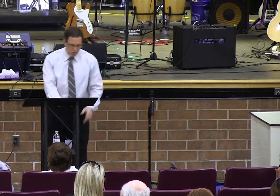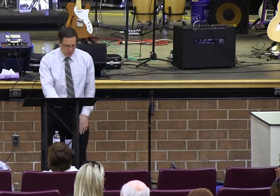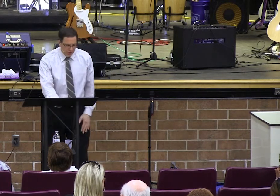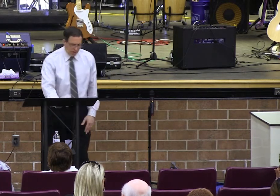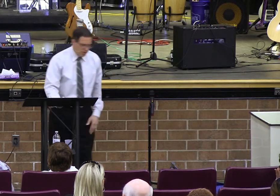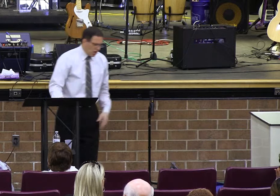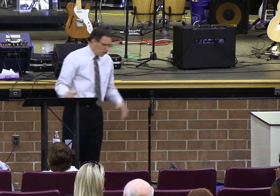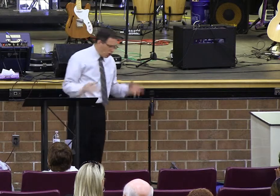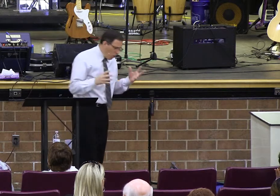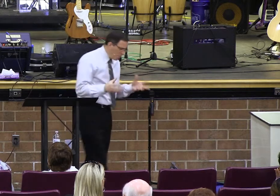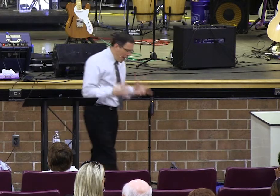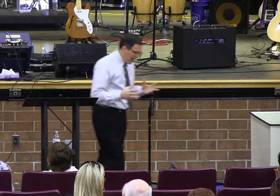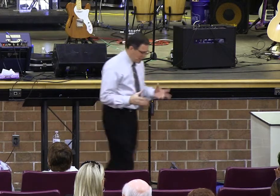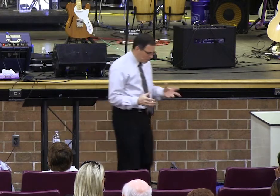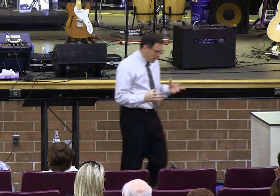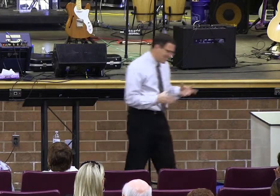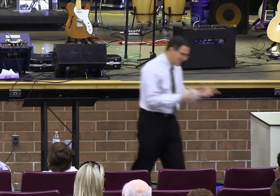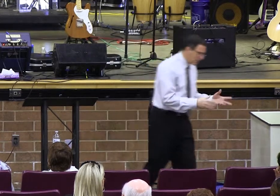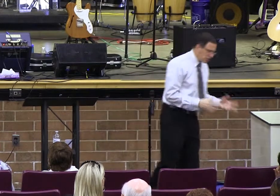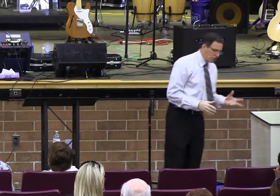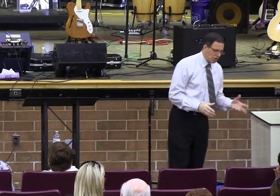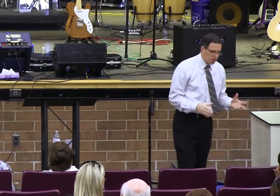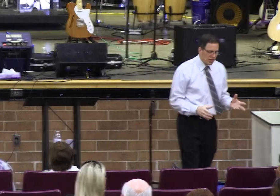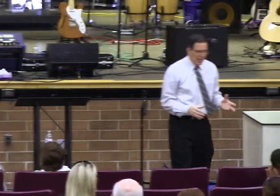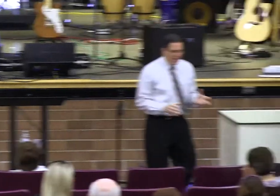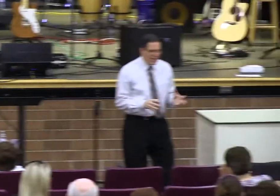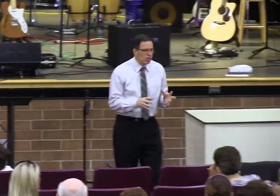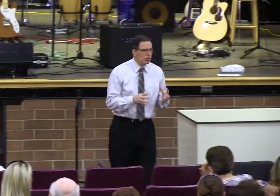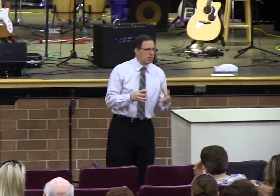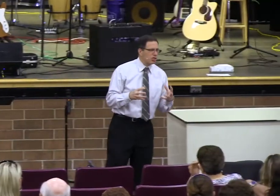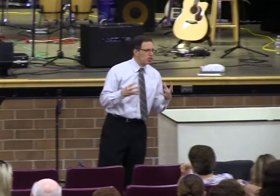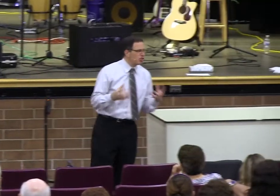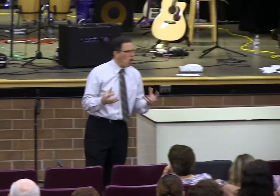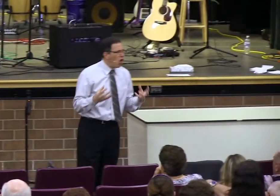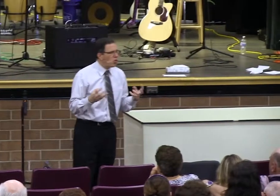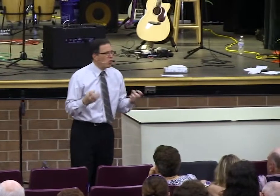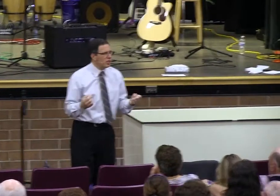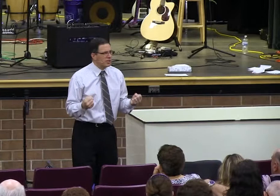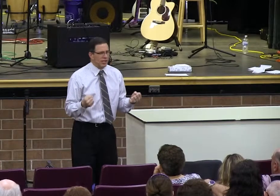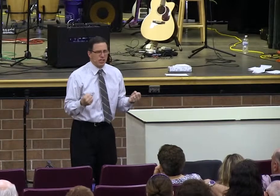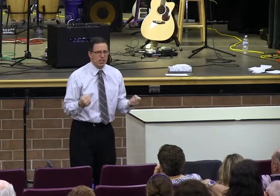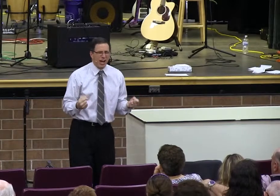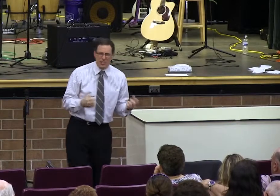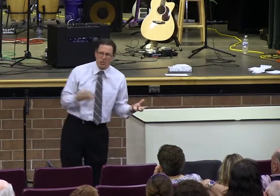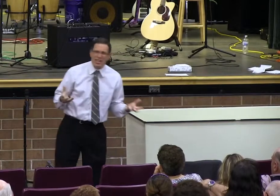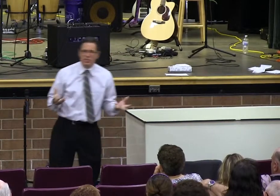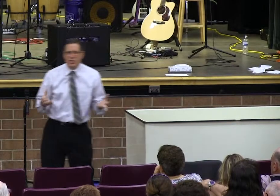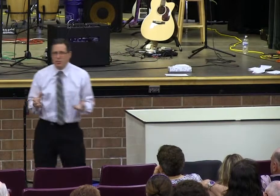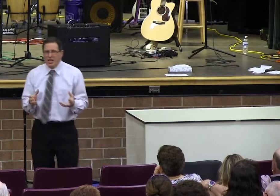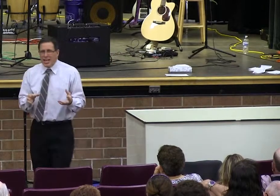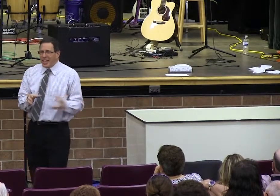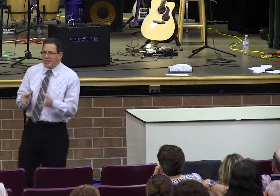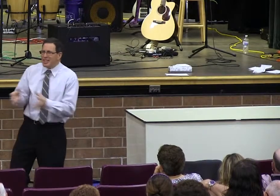to your Deeds so bad is bringing sin into the church that he uses such strong words that should shock us I'll